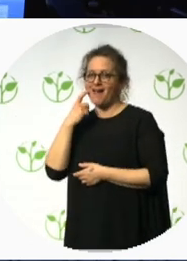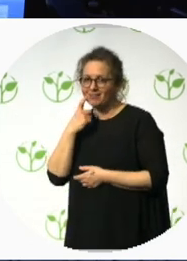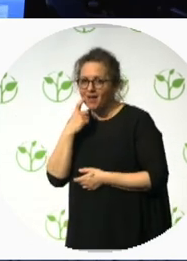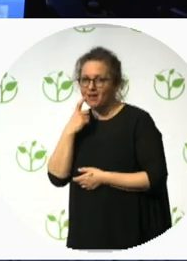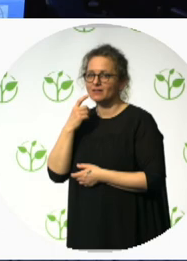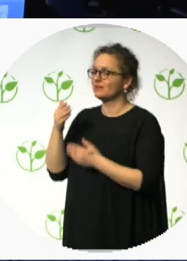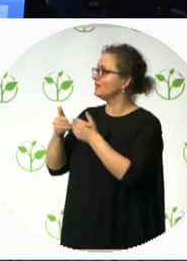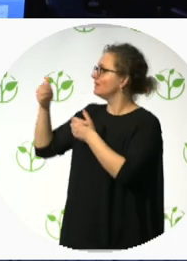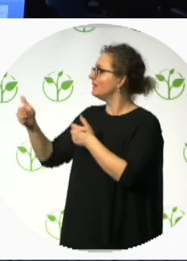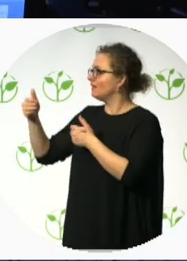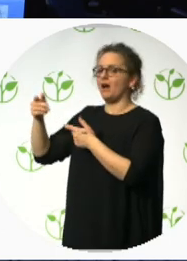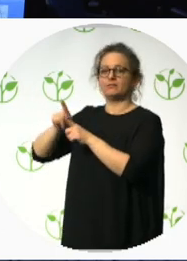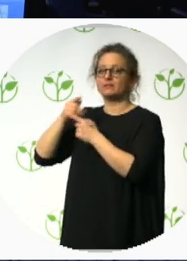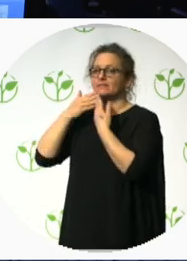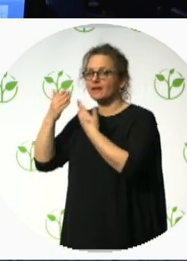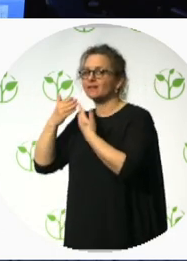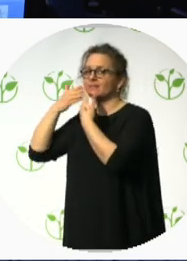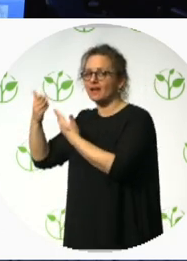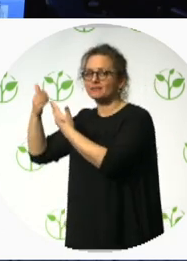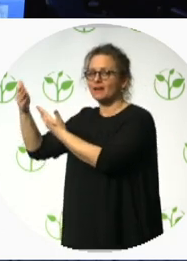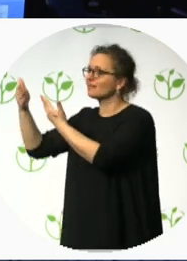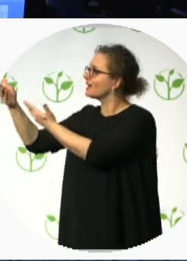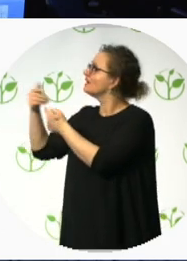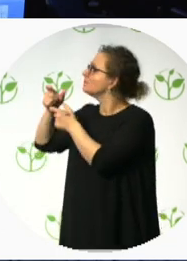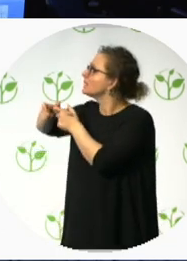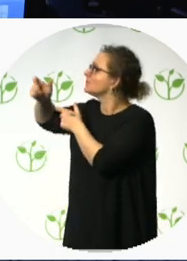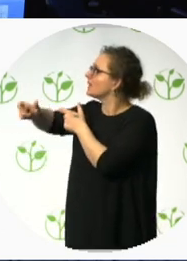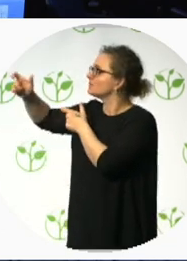and Corinne. Thank you. Yes.